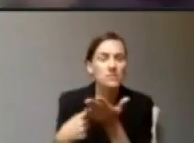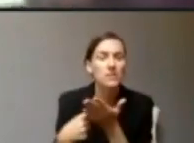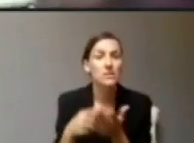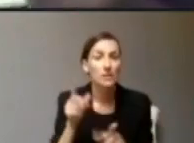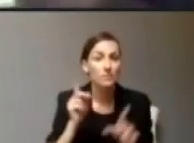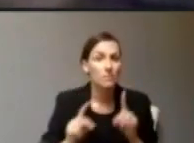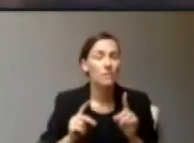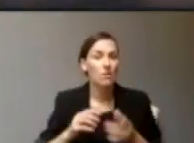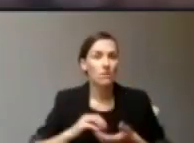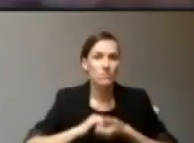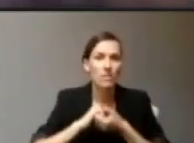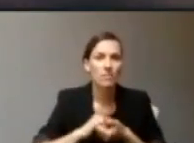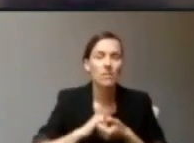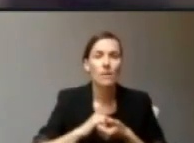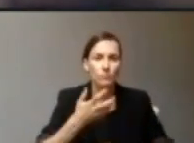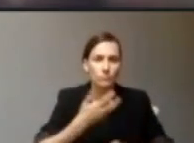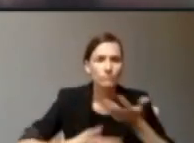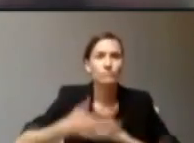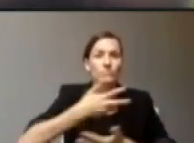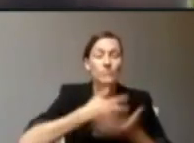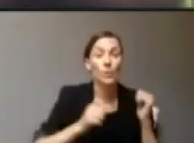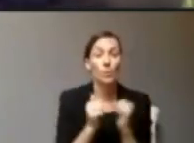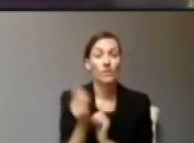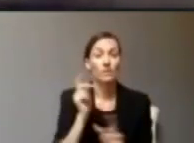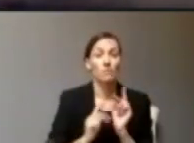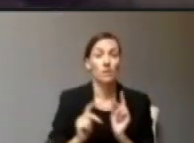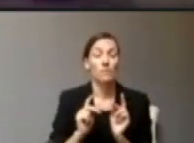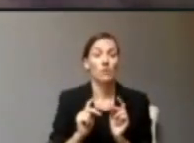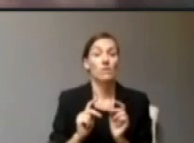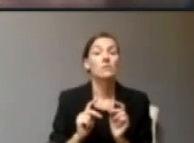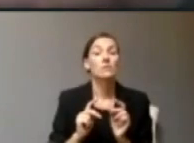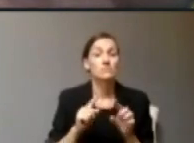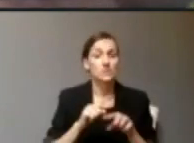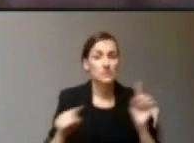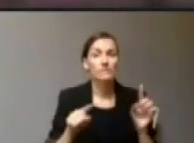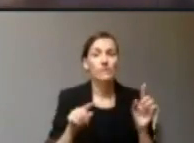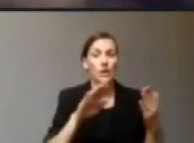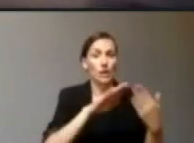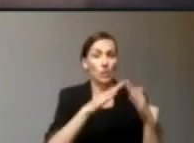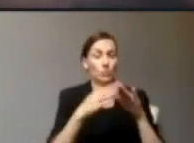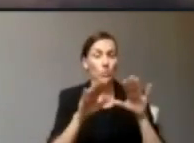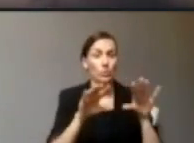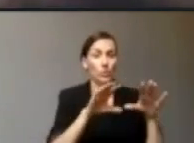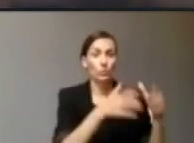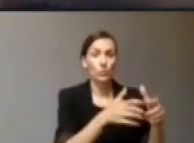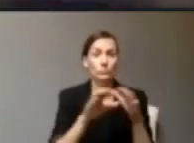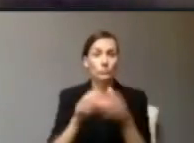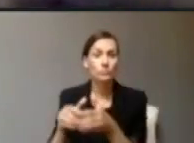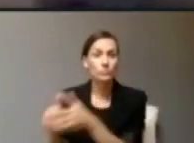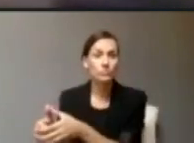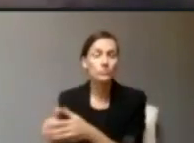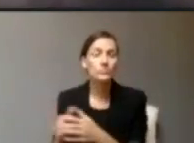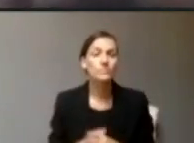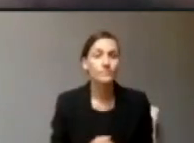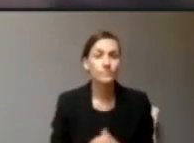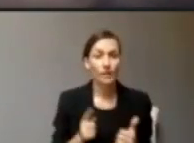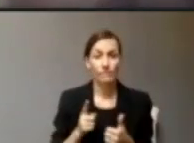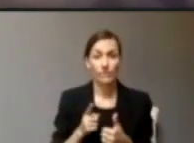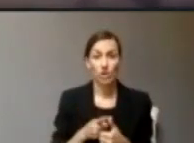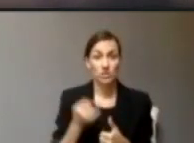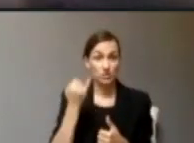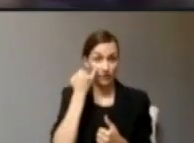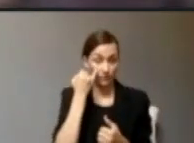to collaborate with people in the neighborhoods, community groups. First of all, if we can meet with